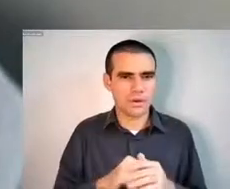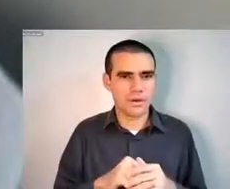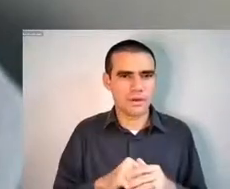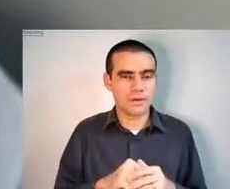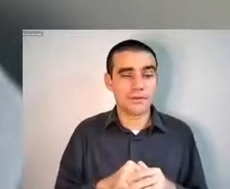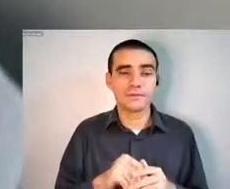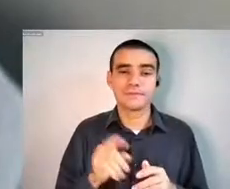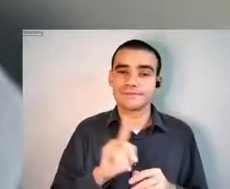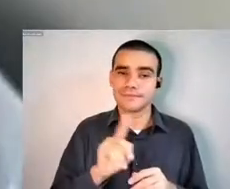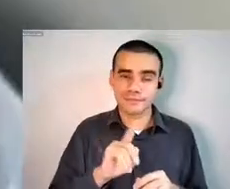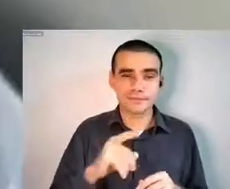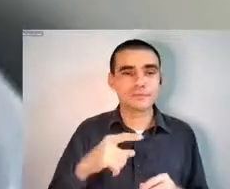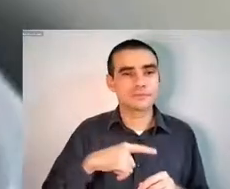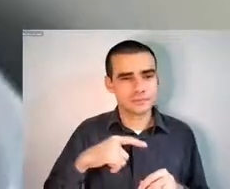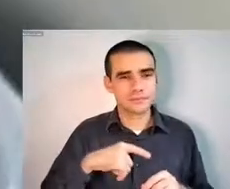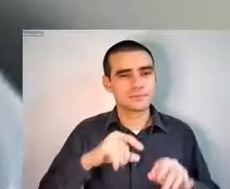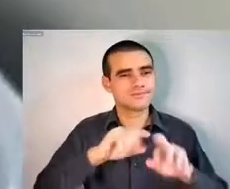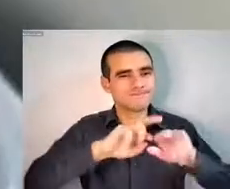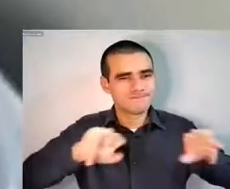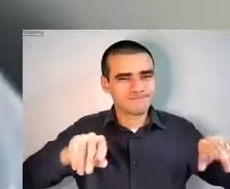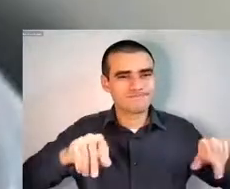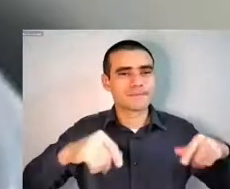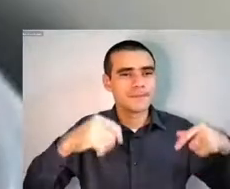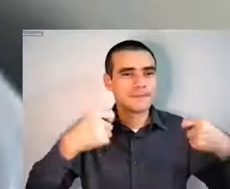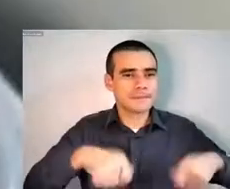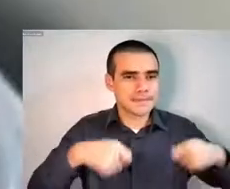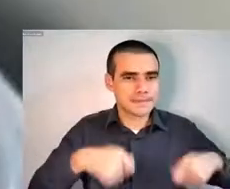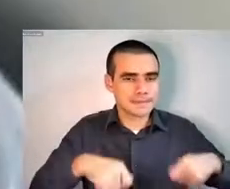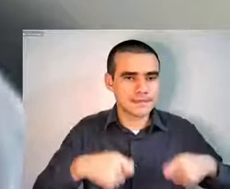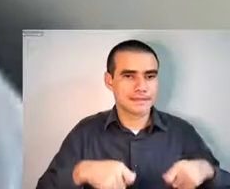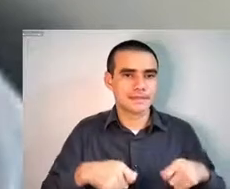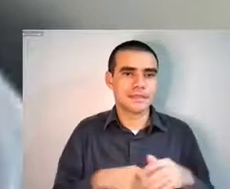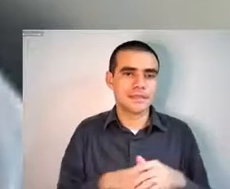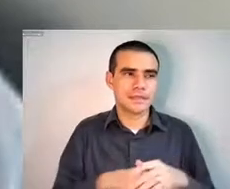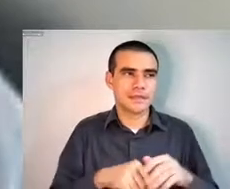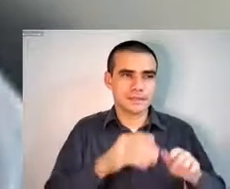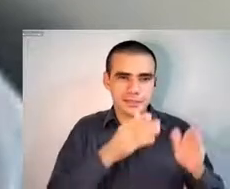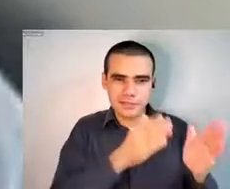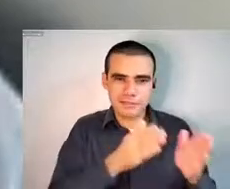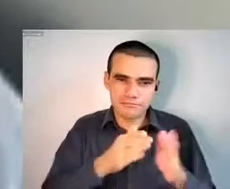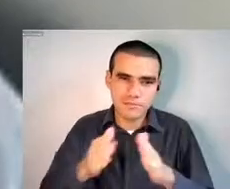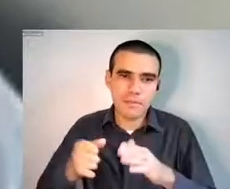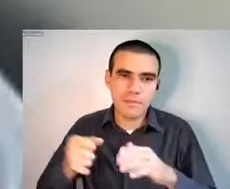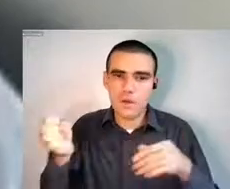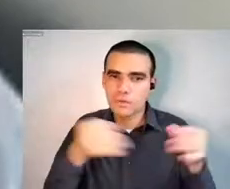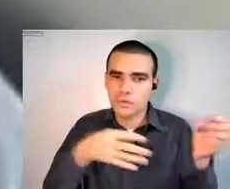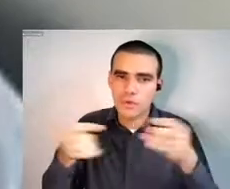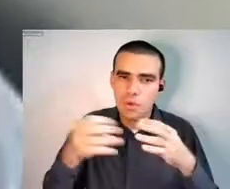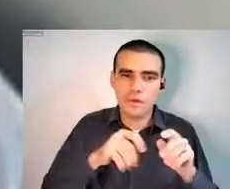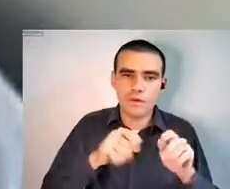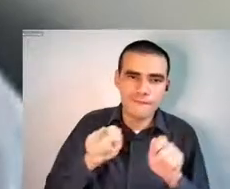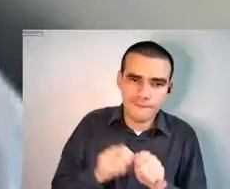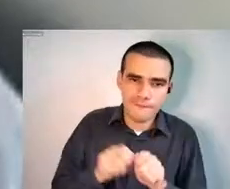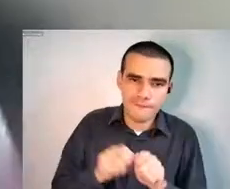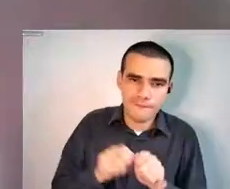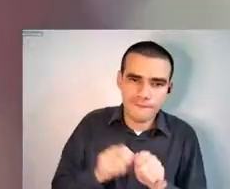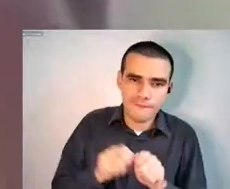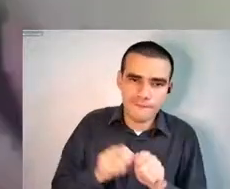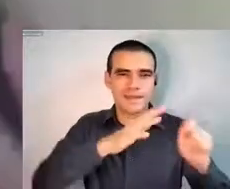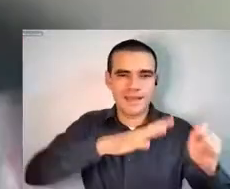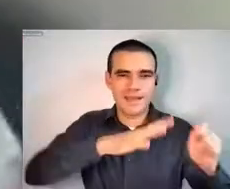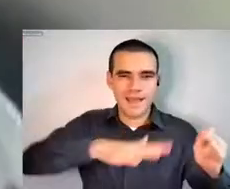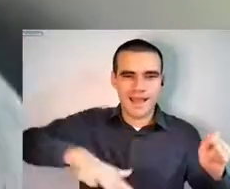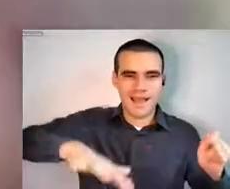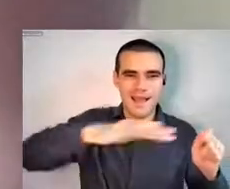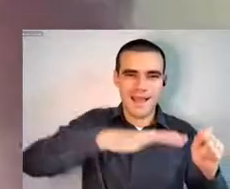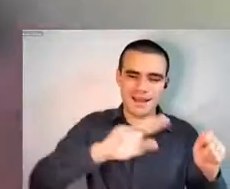electronic umbrella that we notice. We see the need for the innovative process in also in this high tech